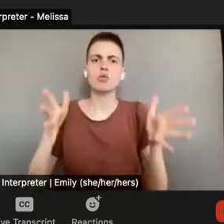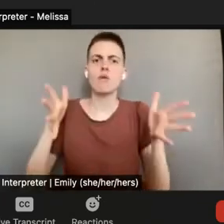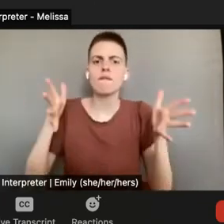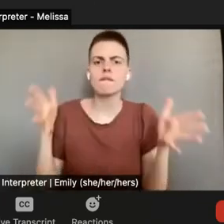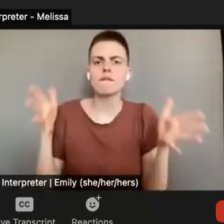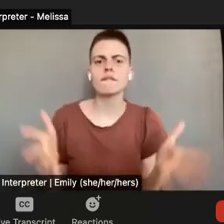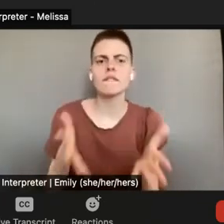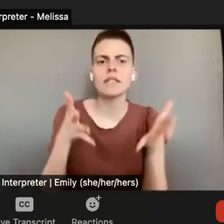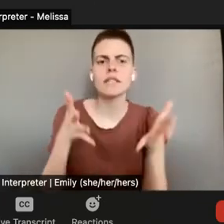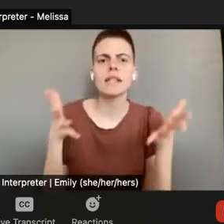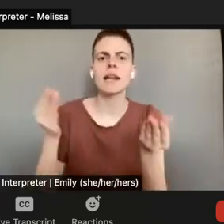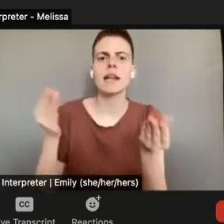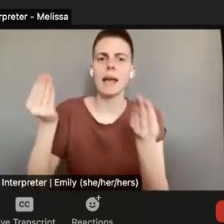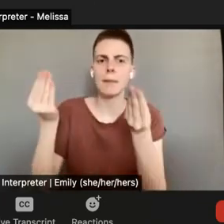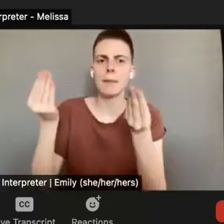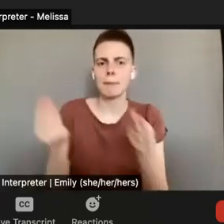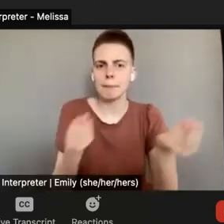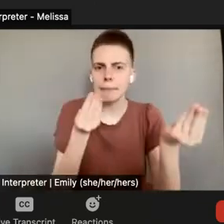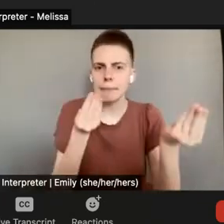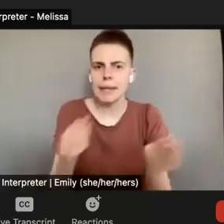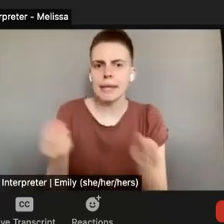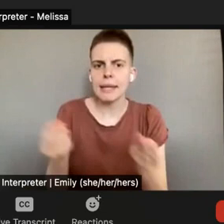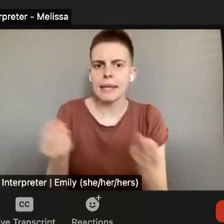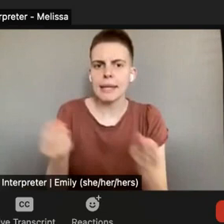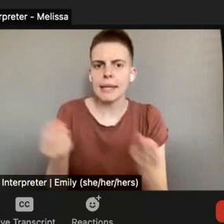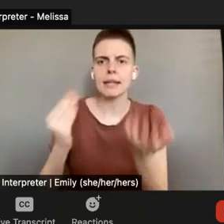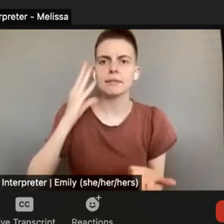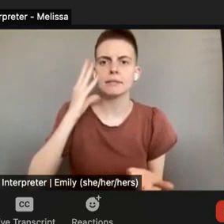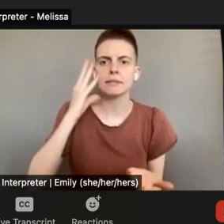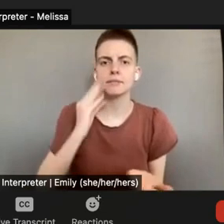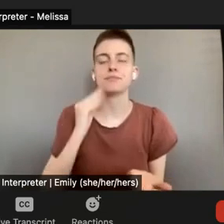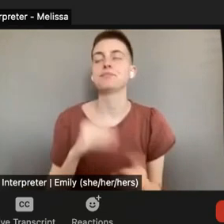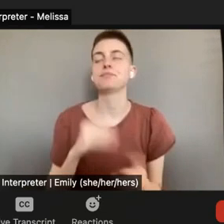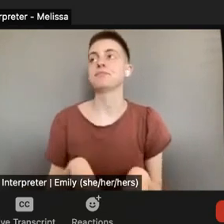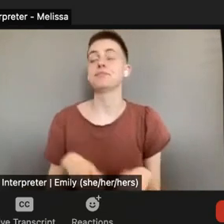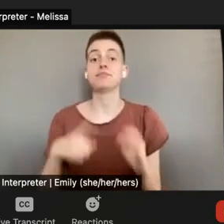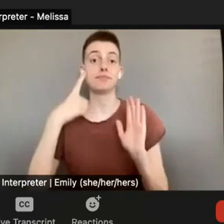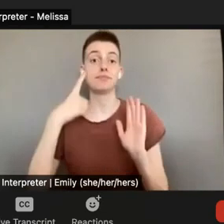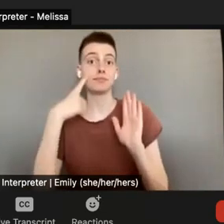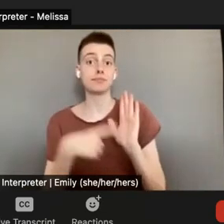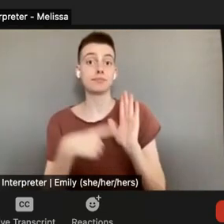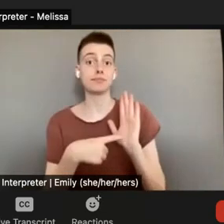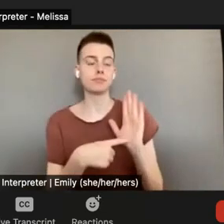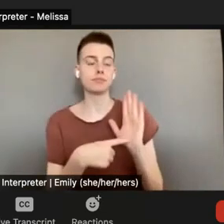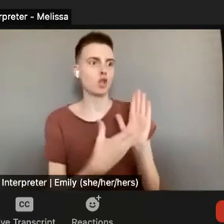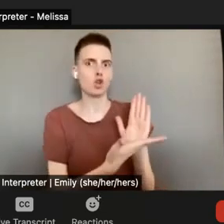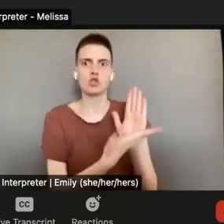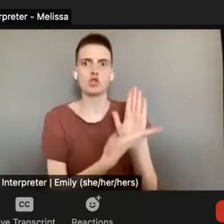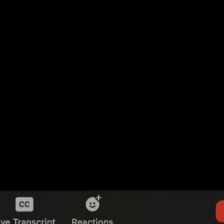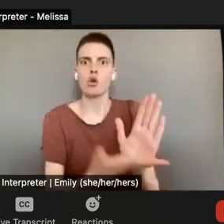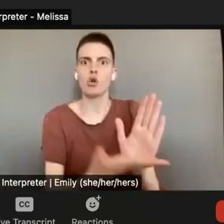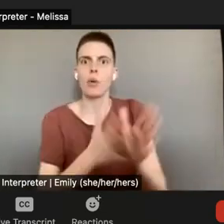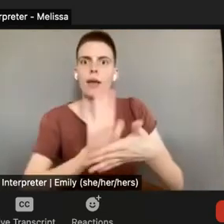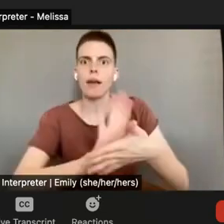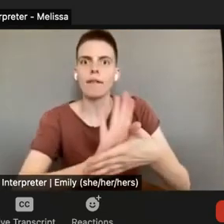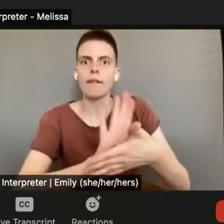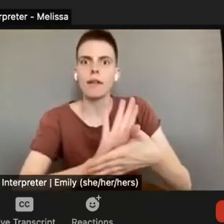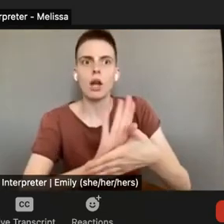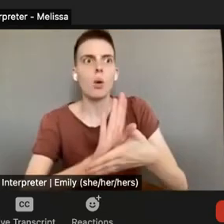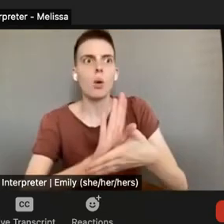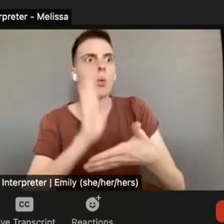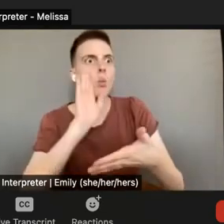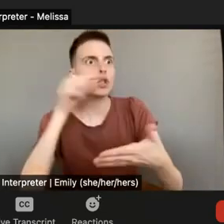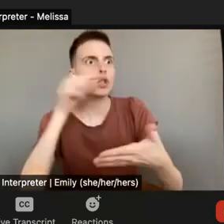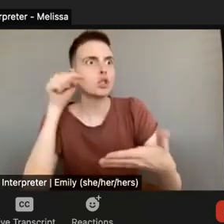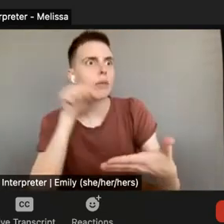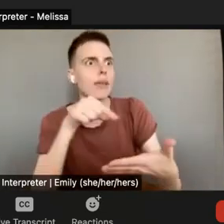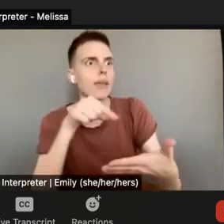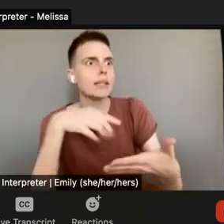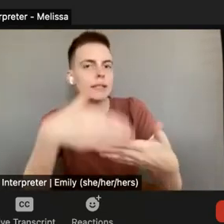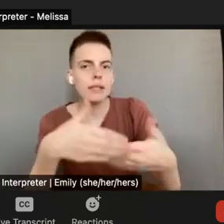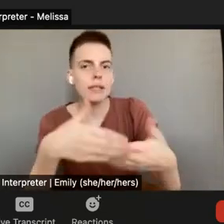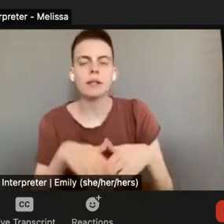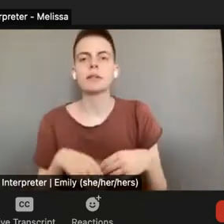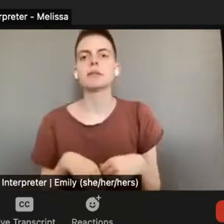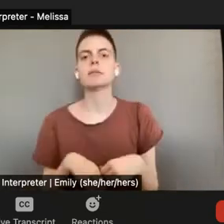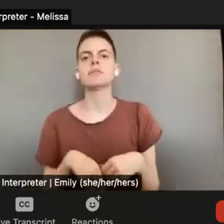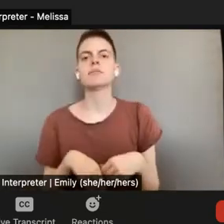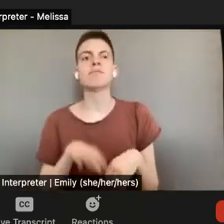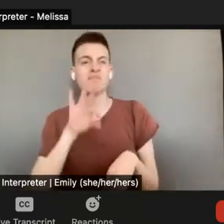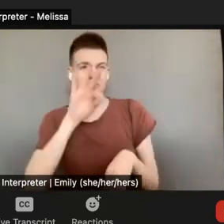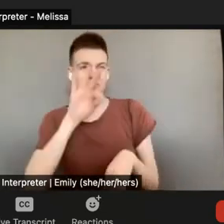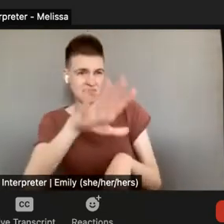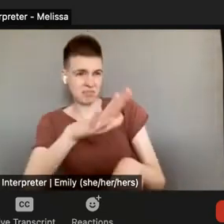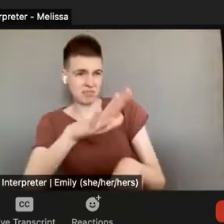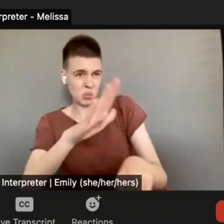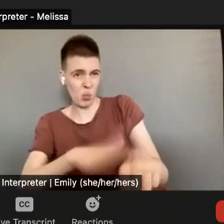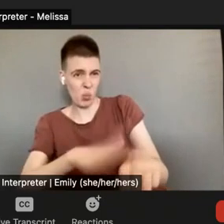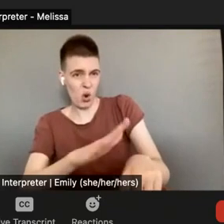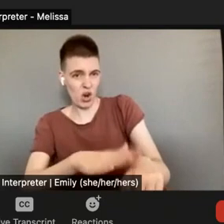previewing comes in. This is where showing a video of what we're about to do next. This is where giving a child some warning that